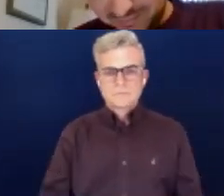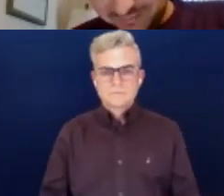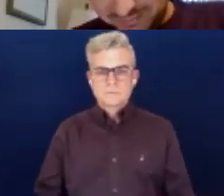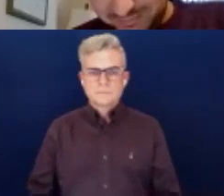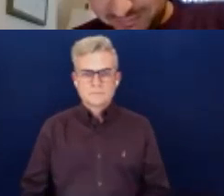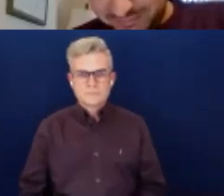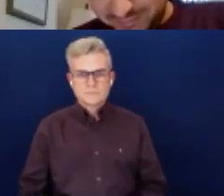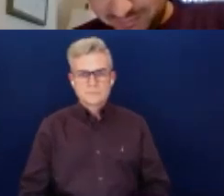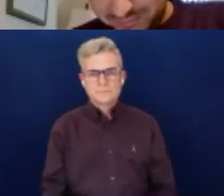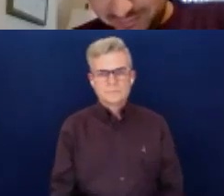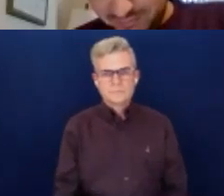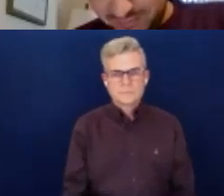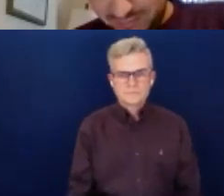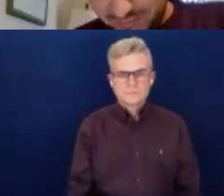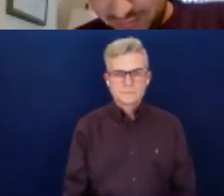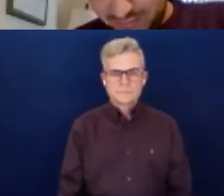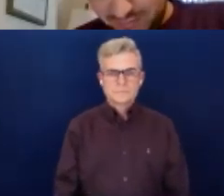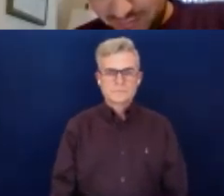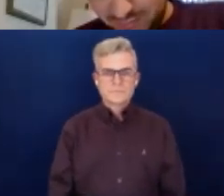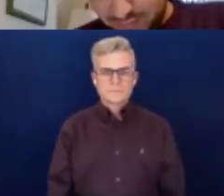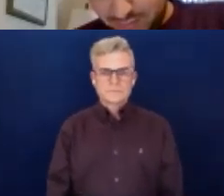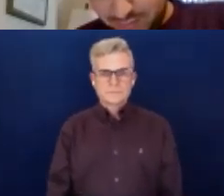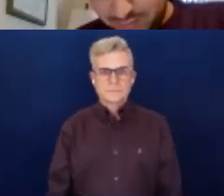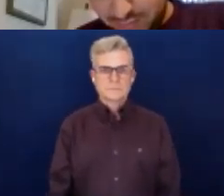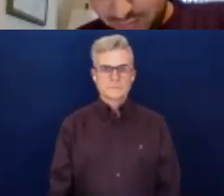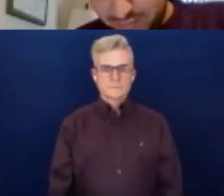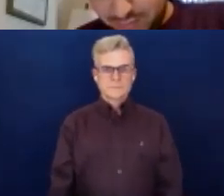some places, and so I just wanted a confirmation if we know that's true or not.